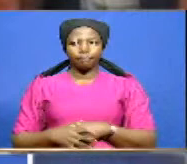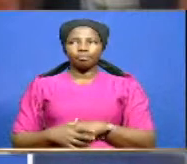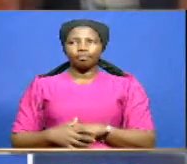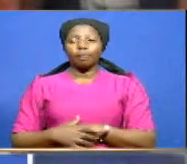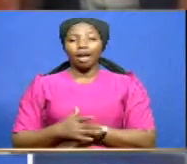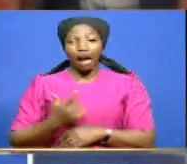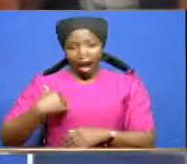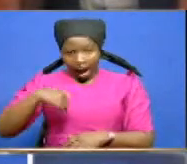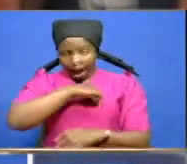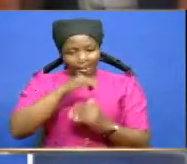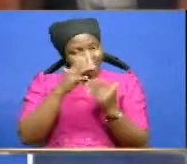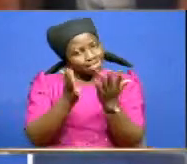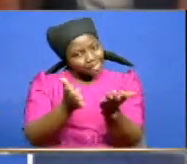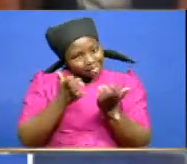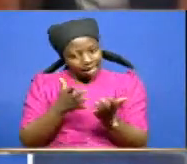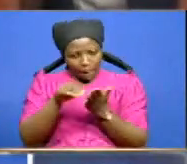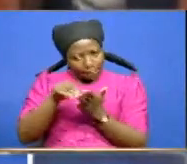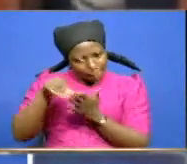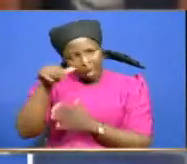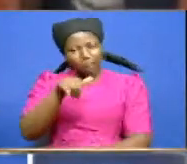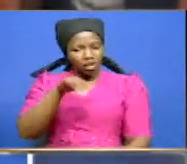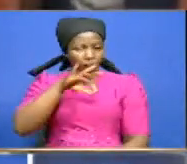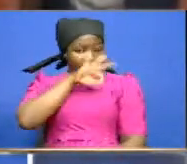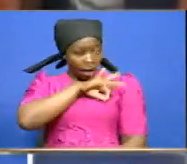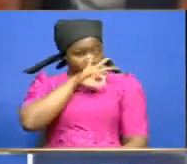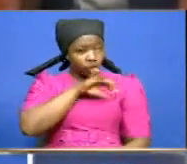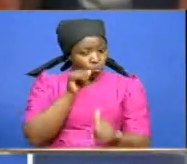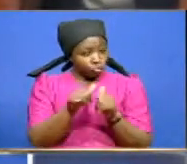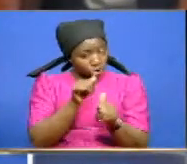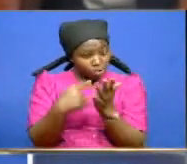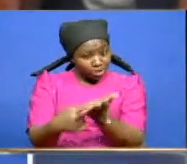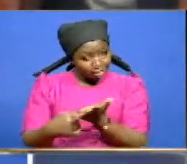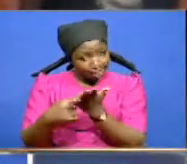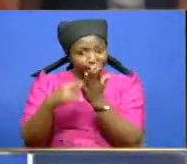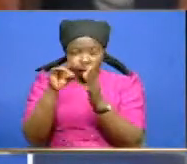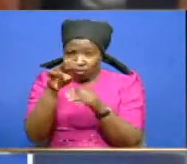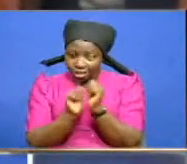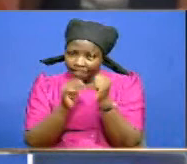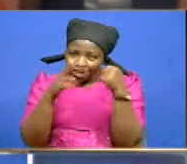the payment of allowances that we negotiated in 2017 paid.